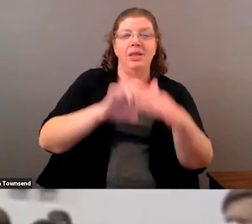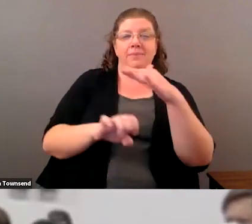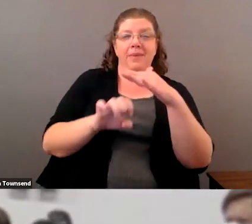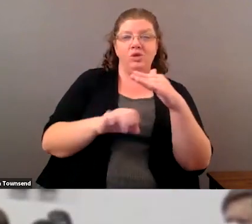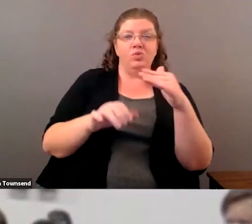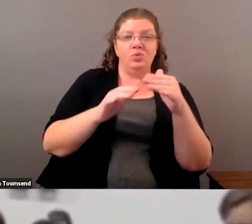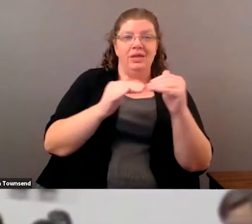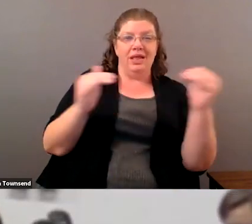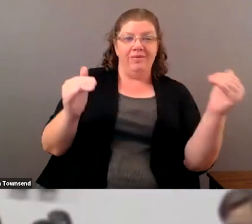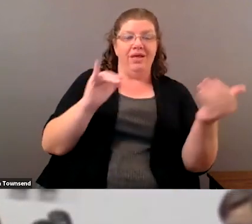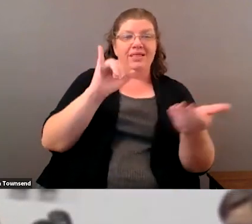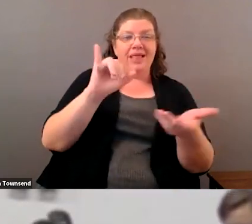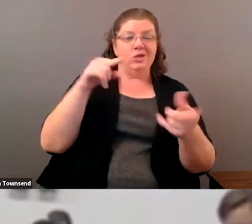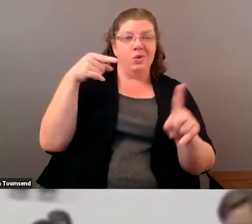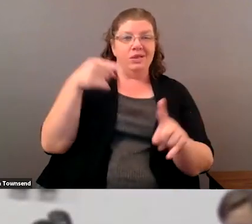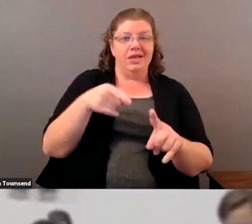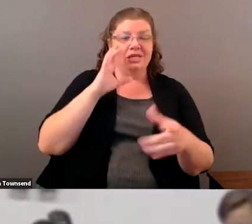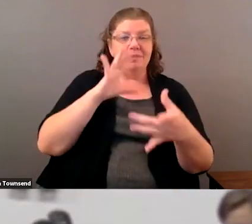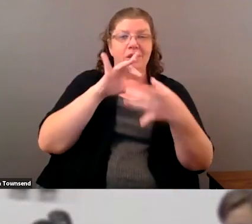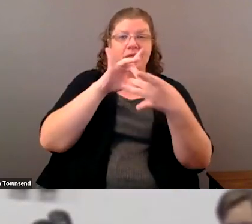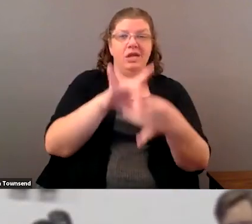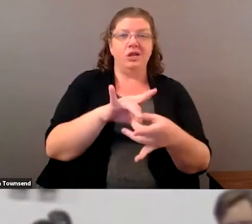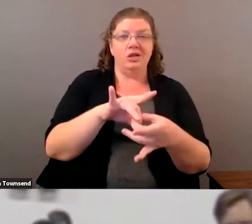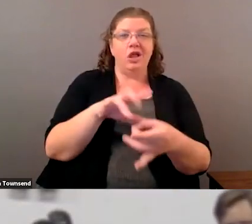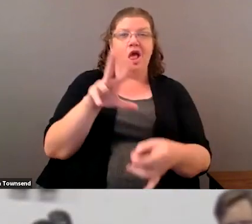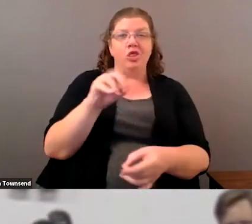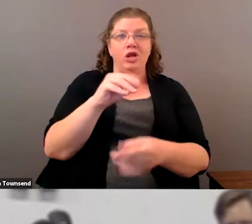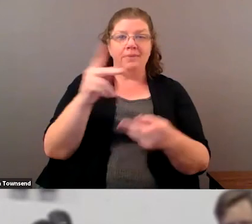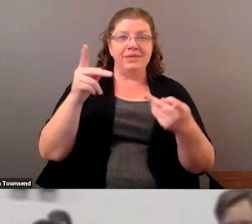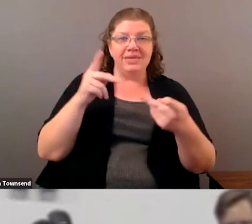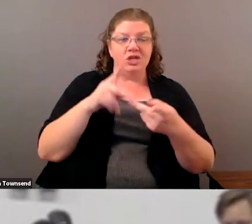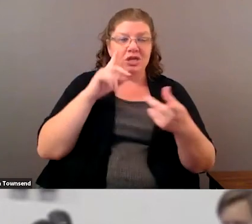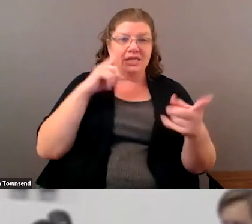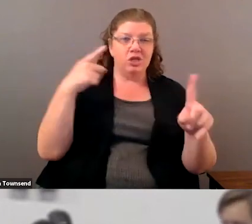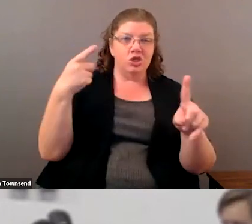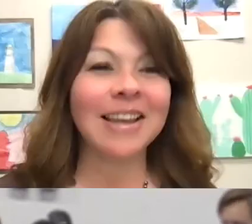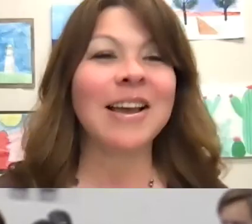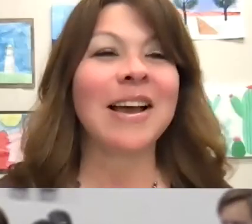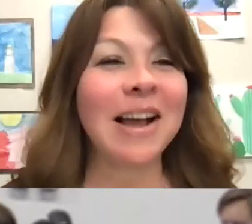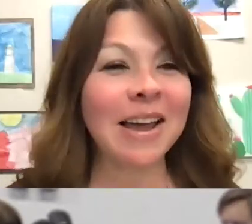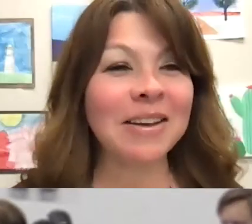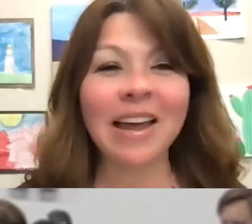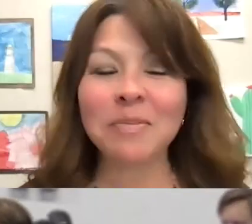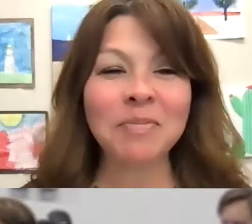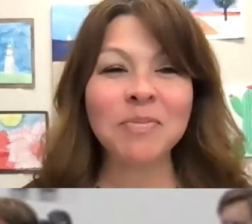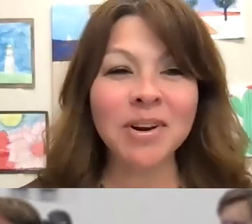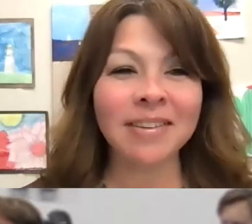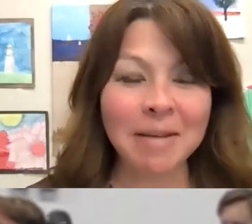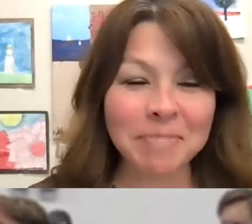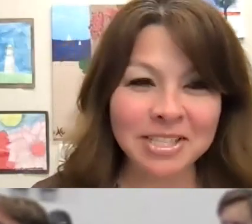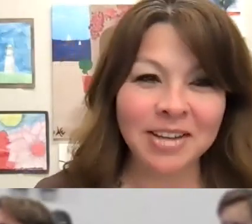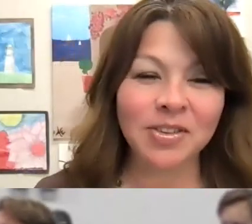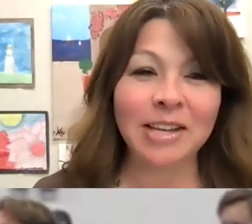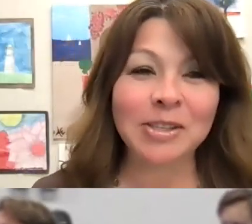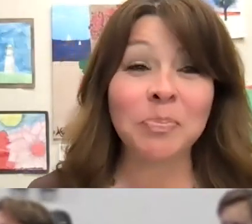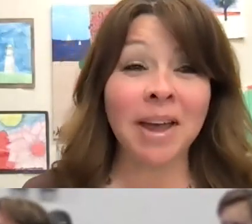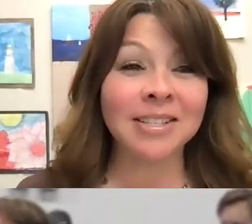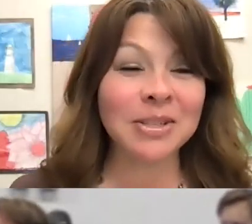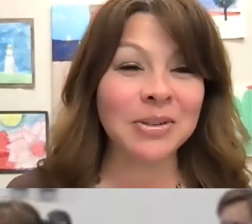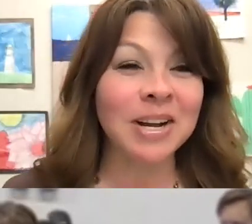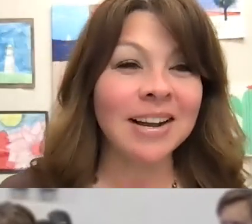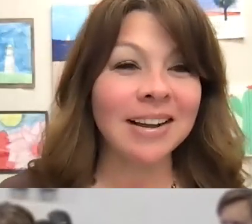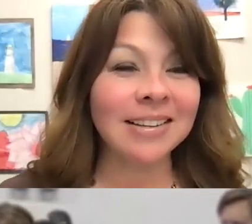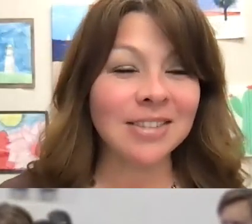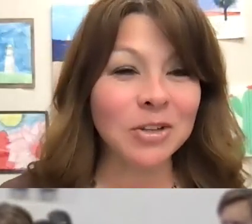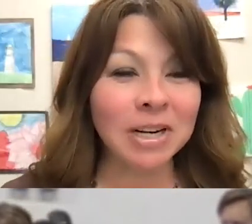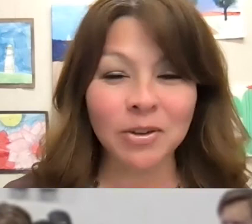this particular 30 positions is targeted at. I'd be more than happy to answer that. So back